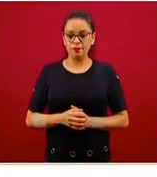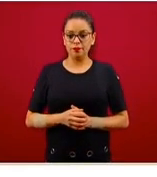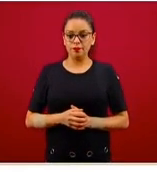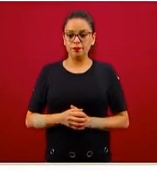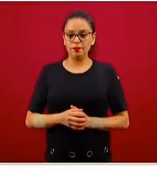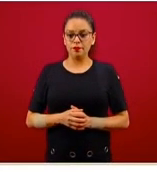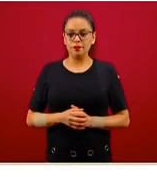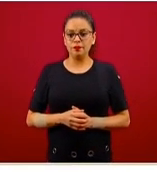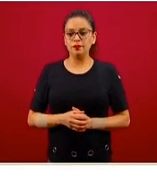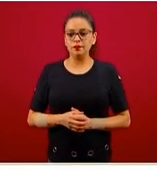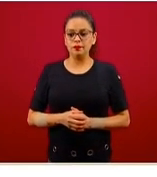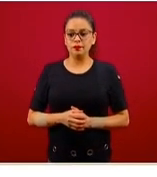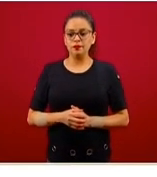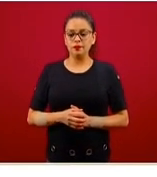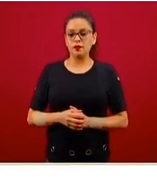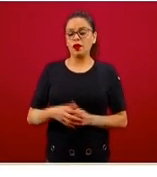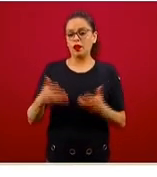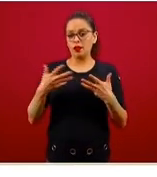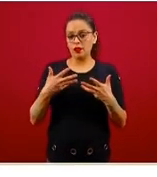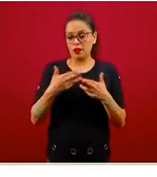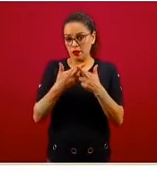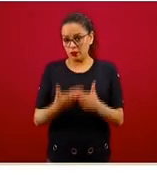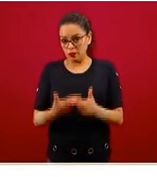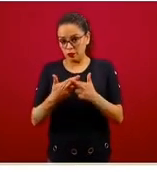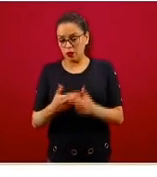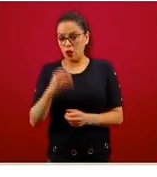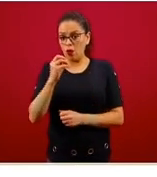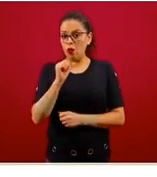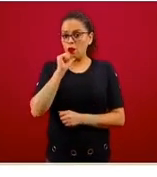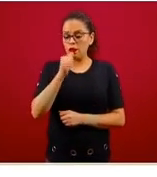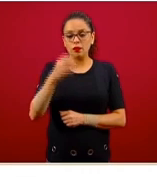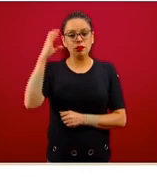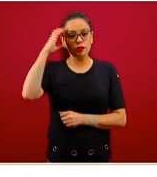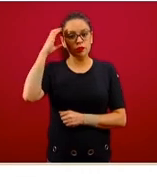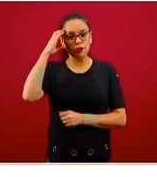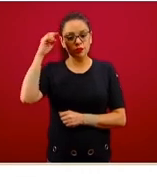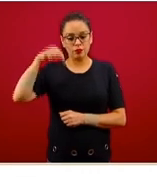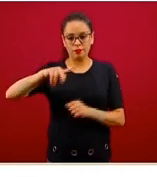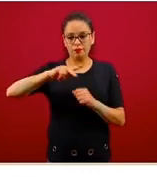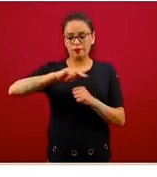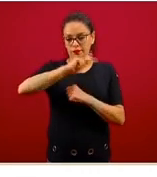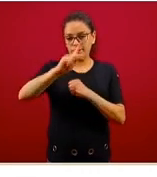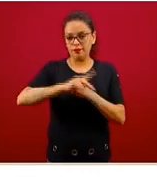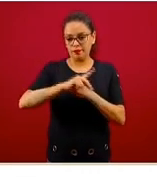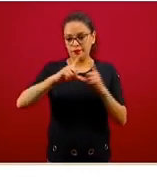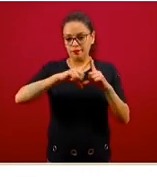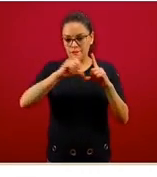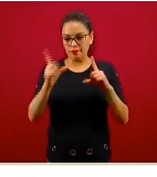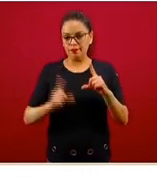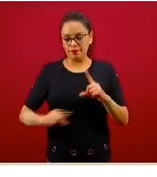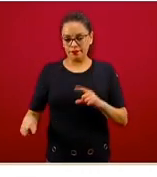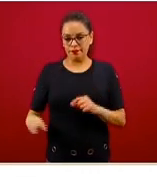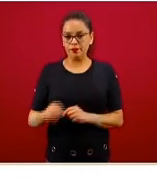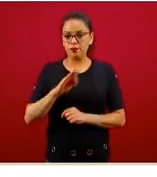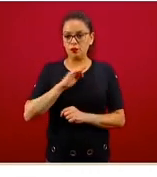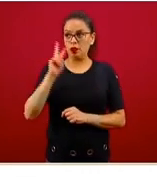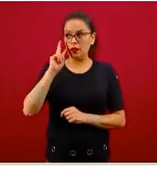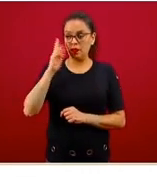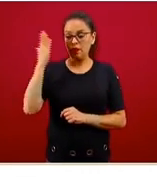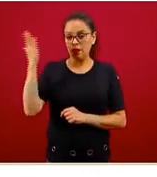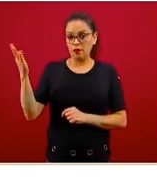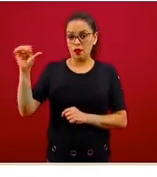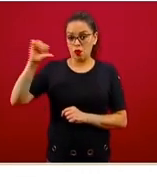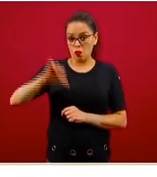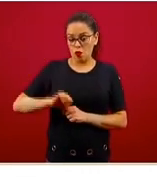daily new cases. Now here we have the availability of beds throughout the country,